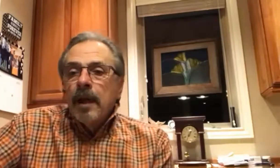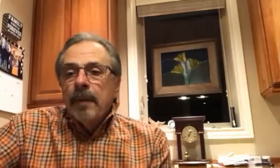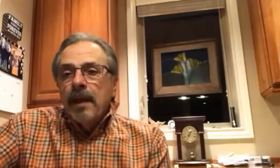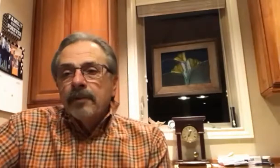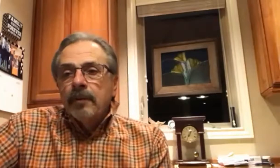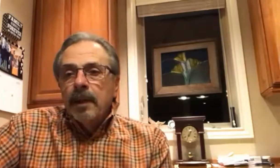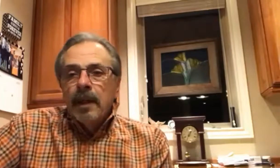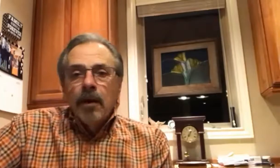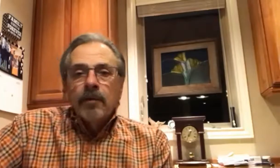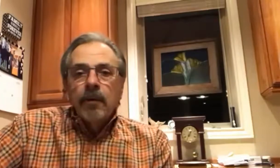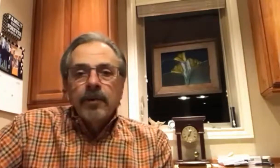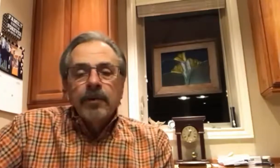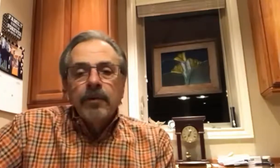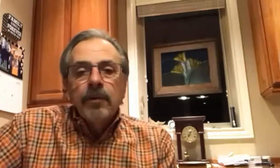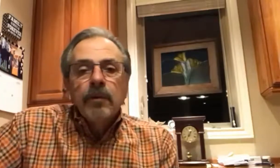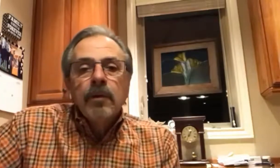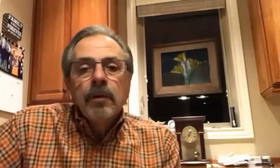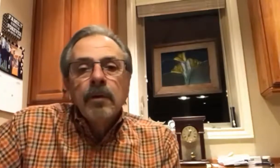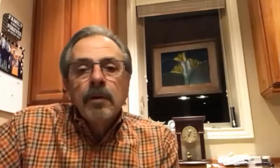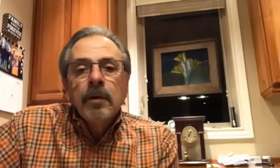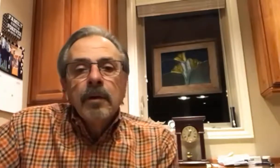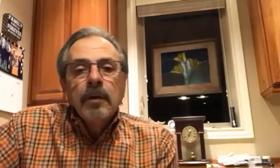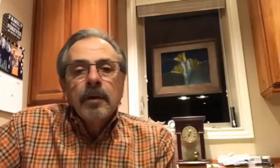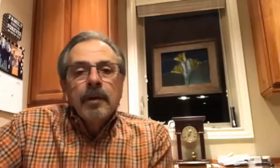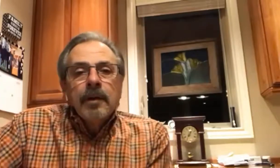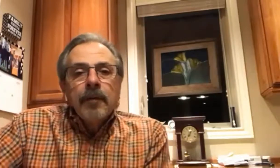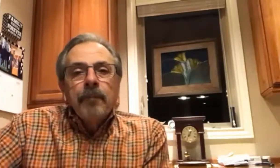Dale, you can't be asking me any hard questions.